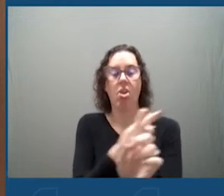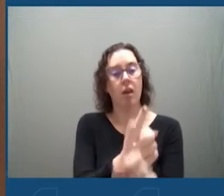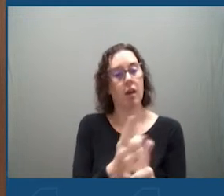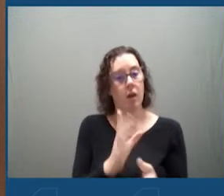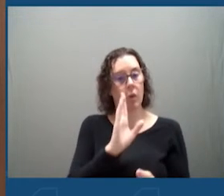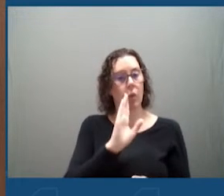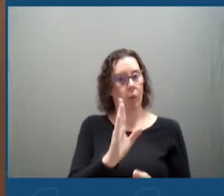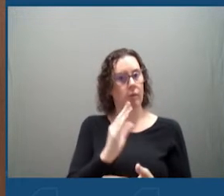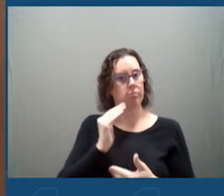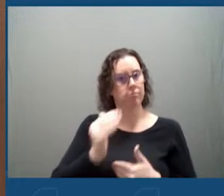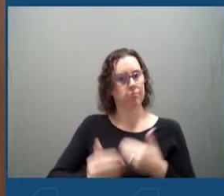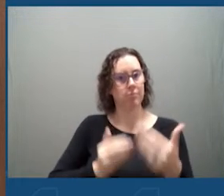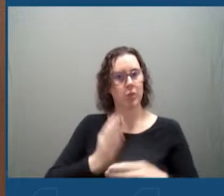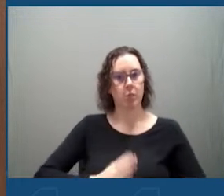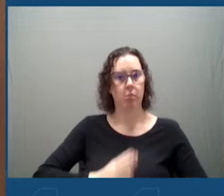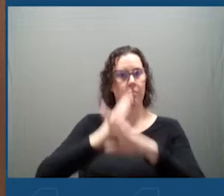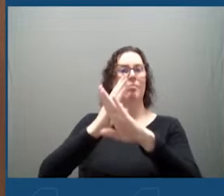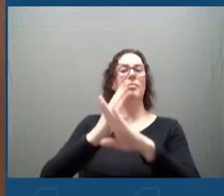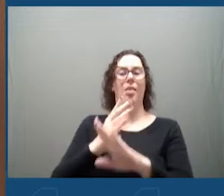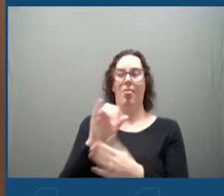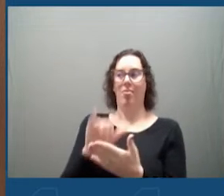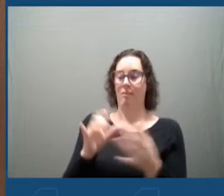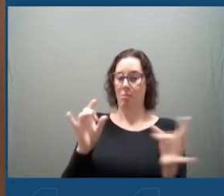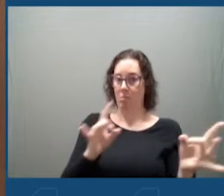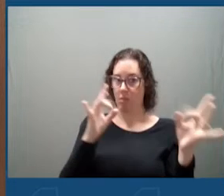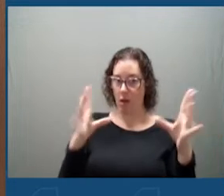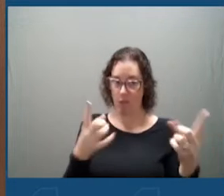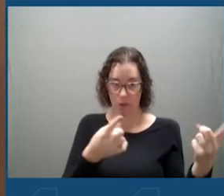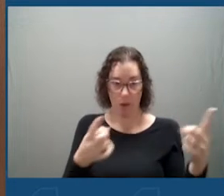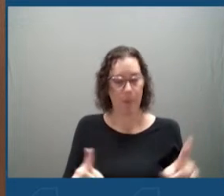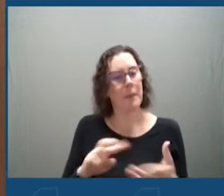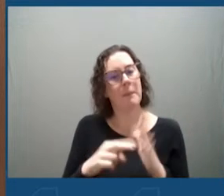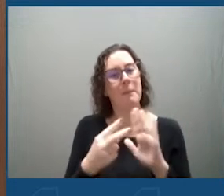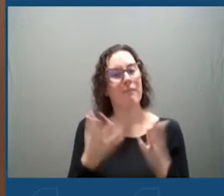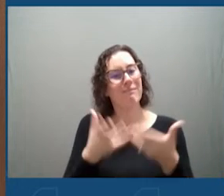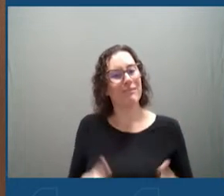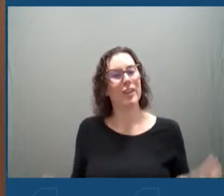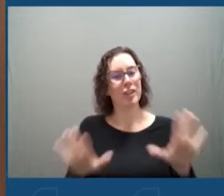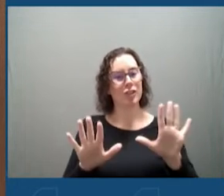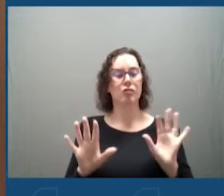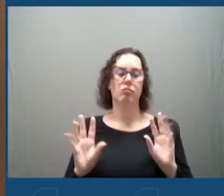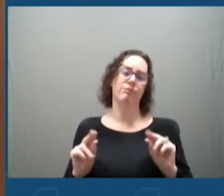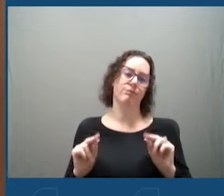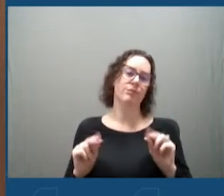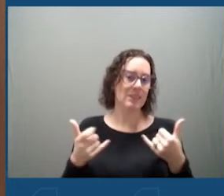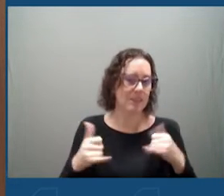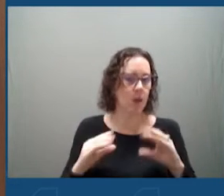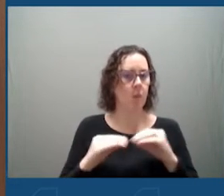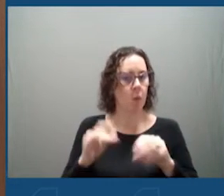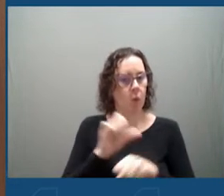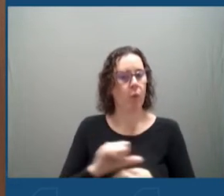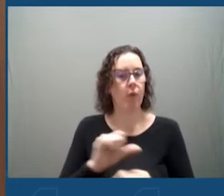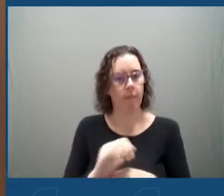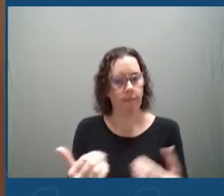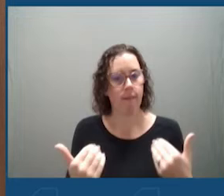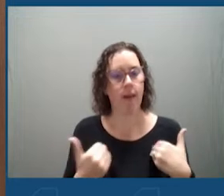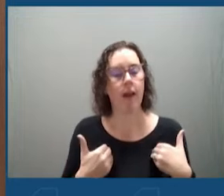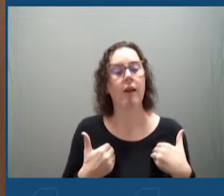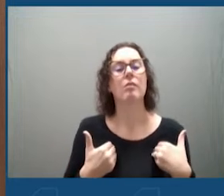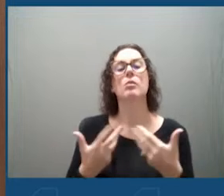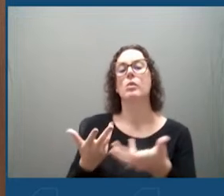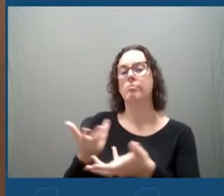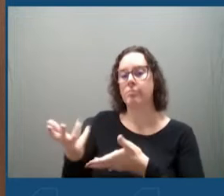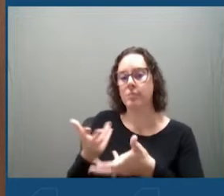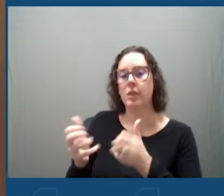terrible crime from occurring. Now, there's still more to do. We also have been working with the Attorney General